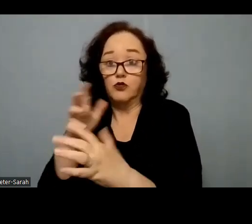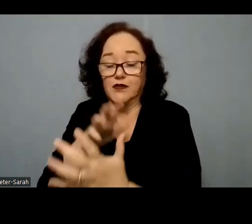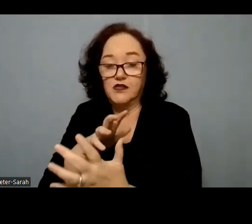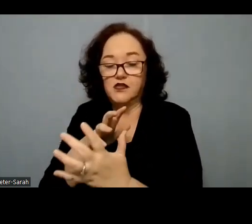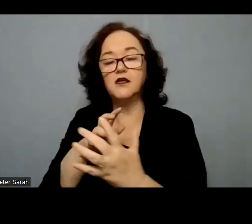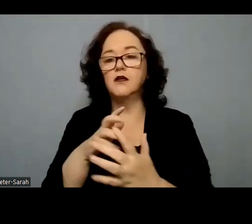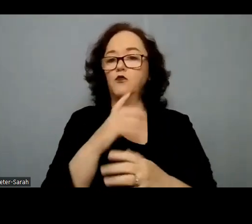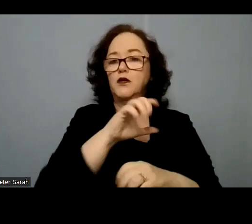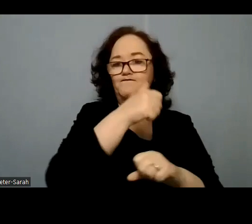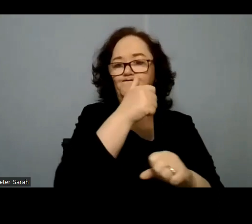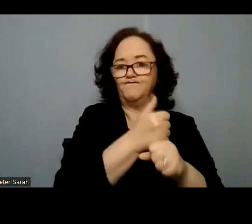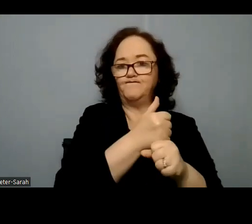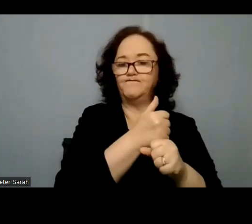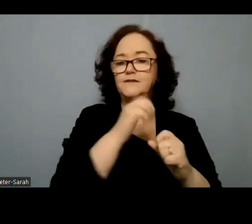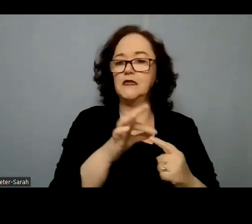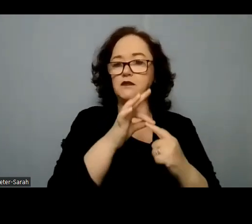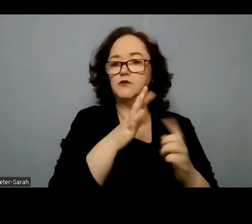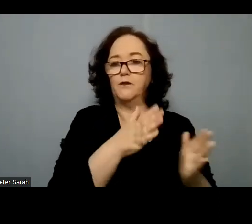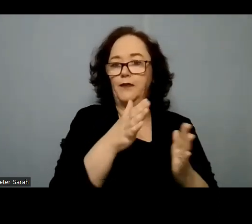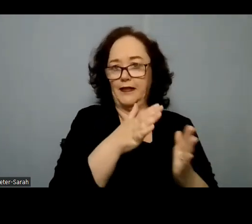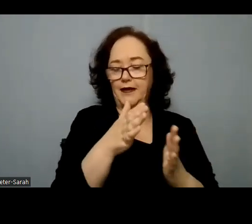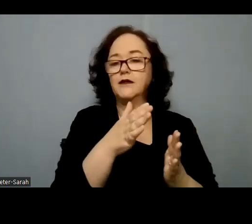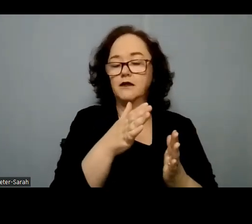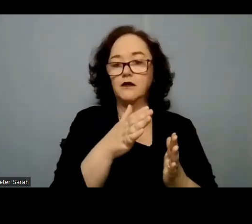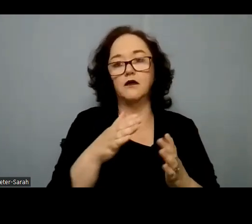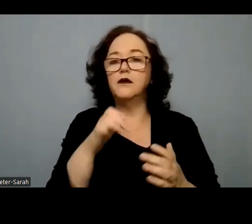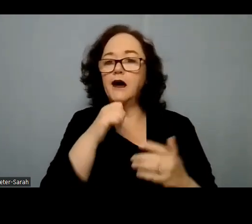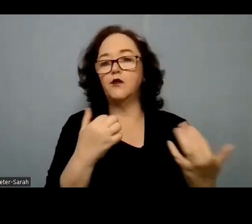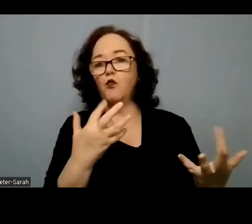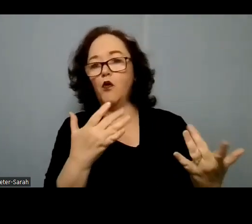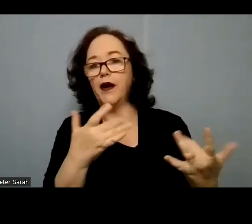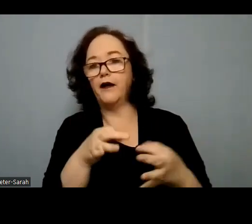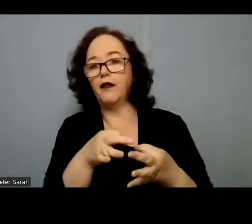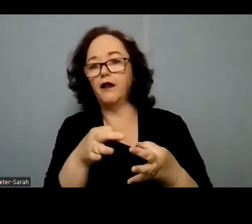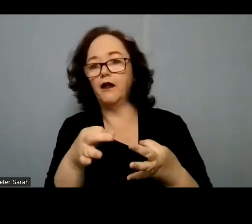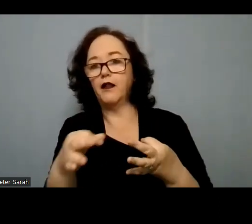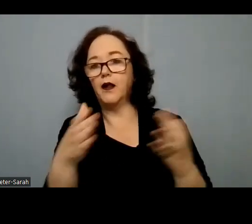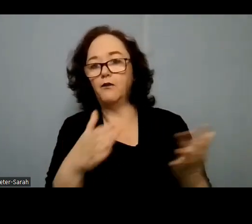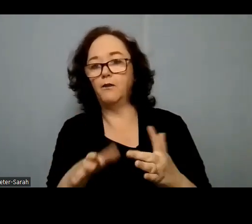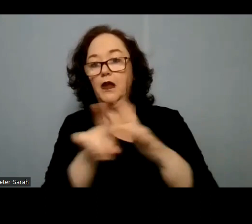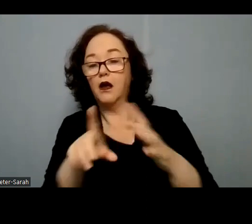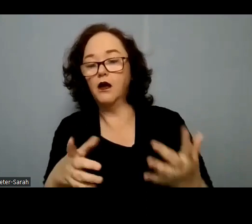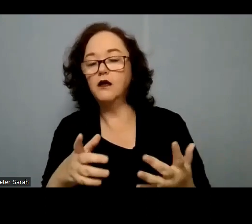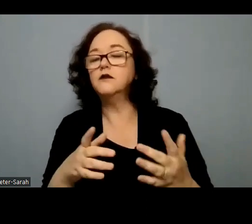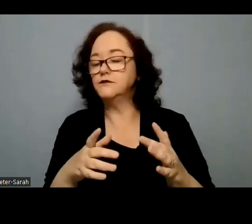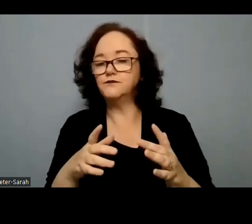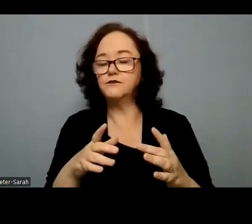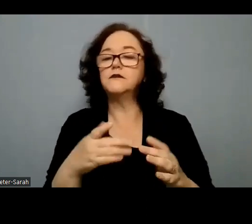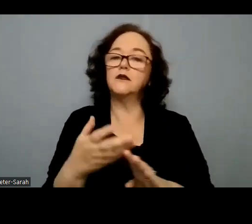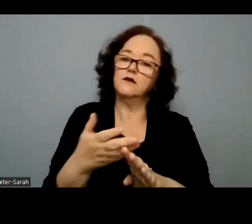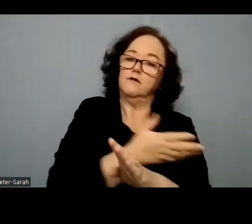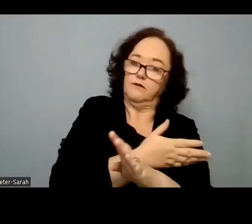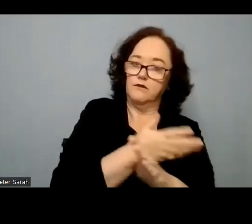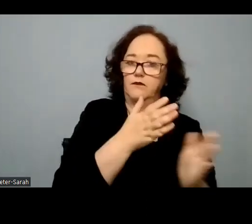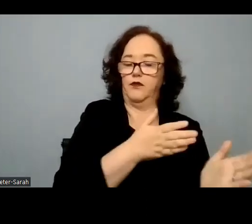place so that we are not waiting for a crisis to occur, but there's a plan already developed, not only for the individual, but for their